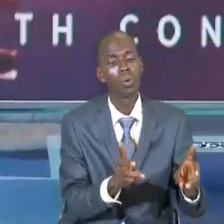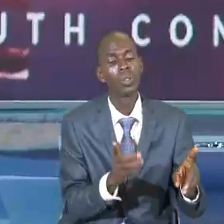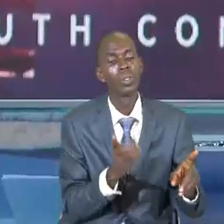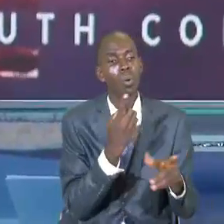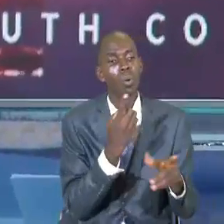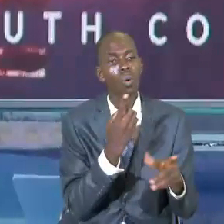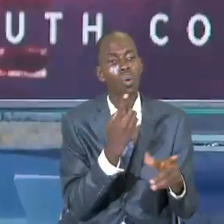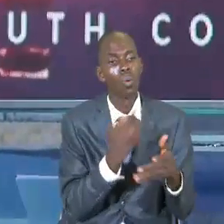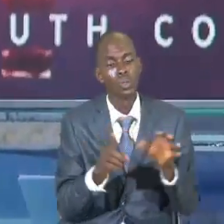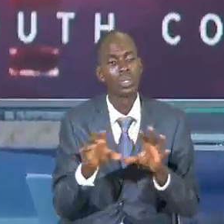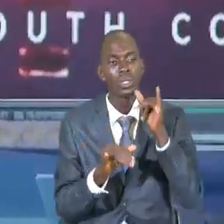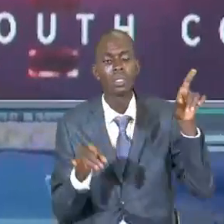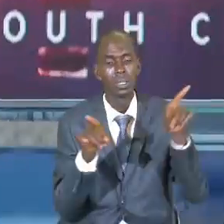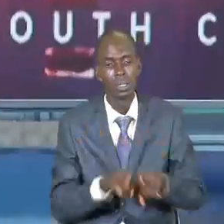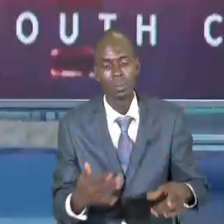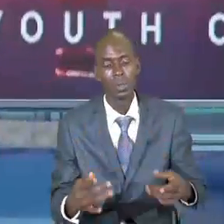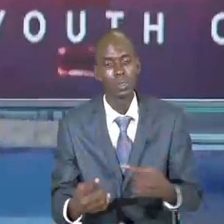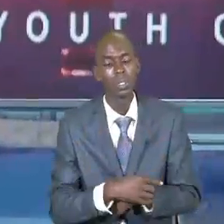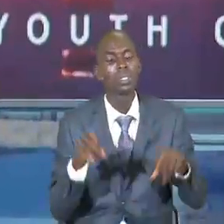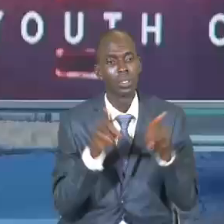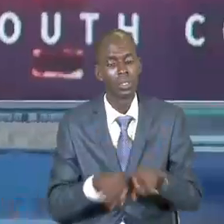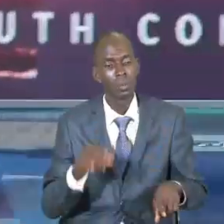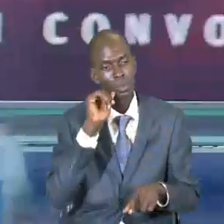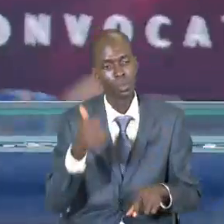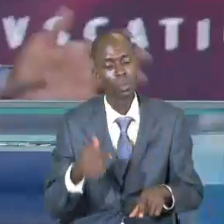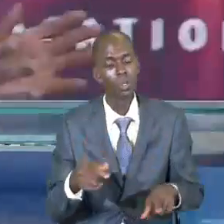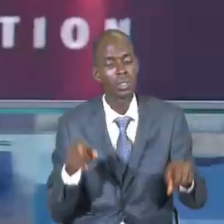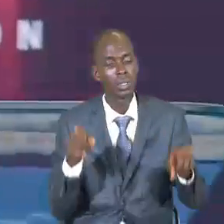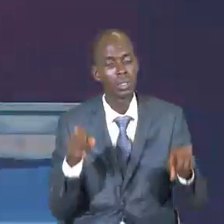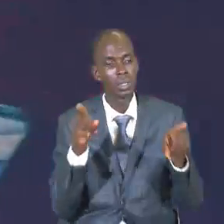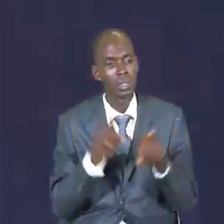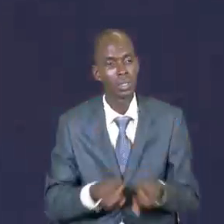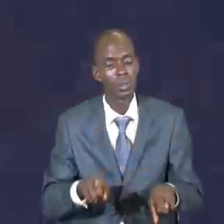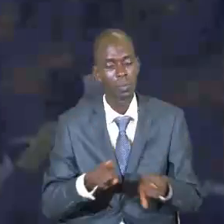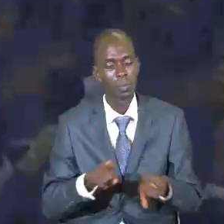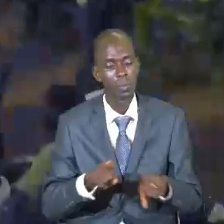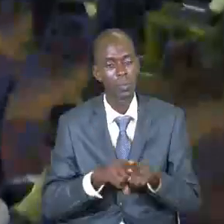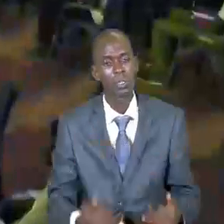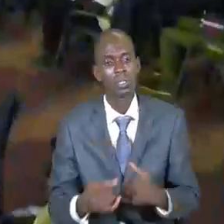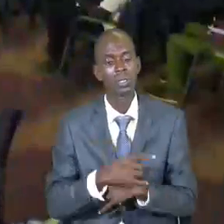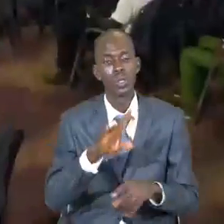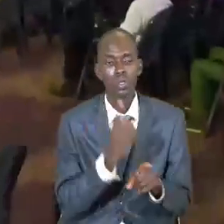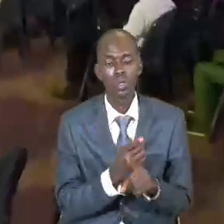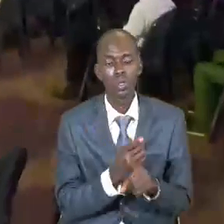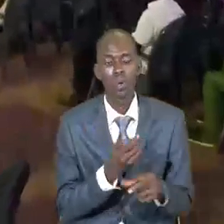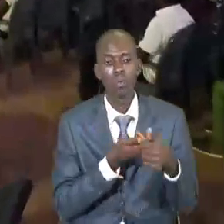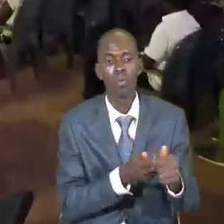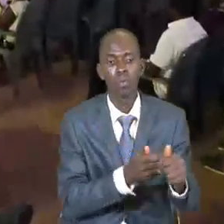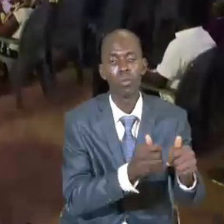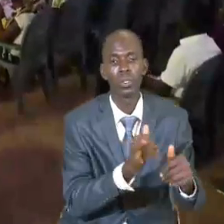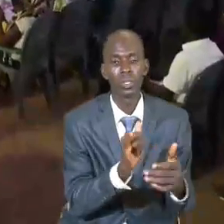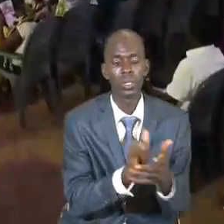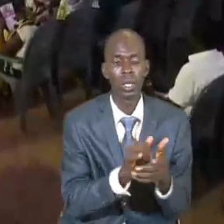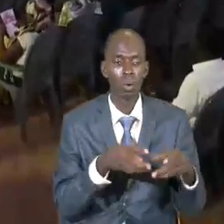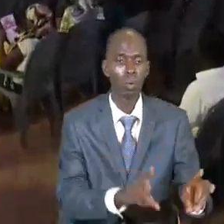today, what you are doing today, you'll do tomorrow, and your life is just going on like that, you may not amount to much